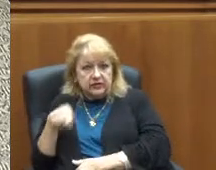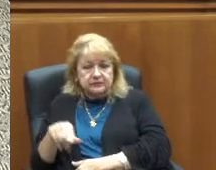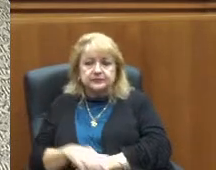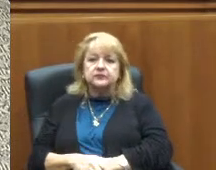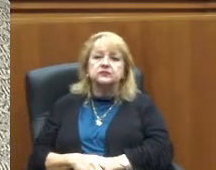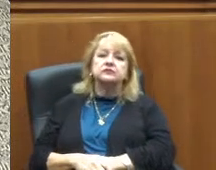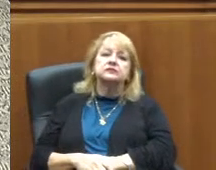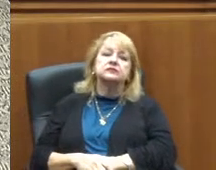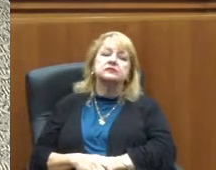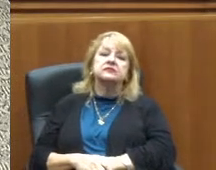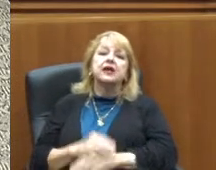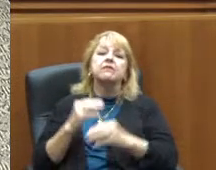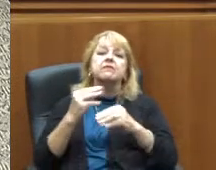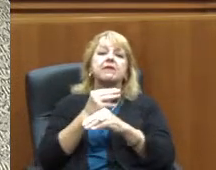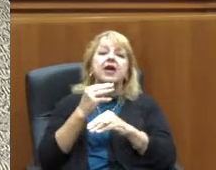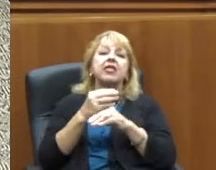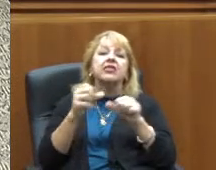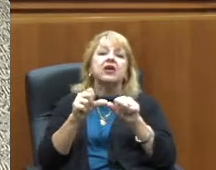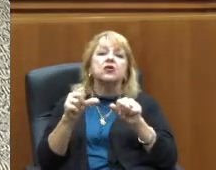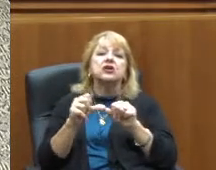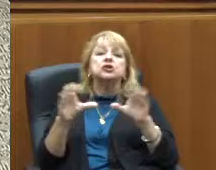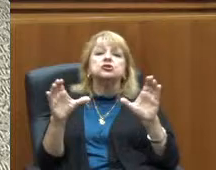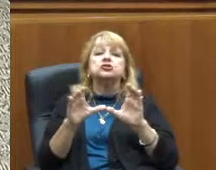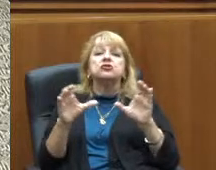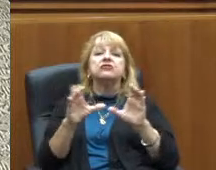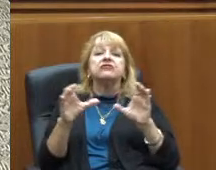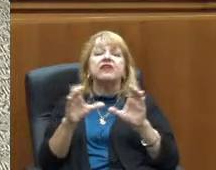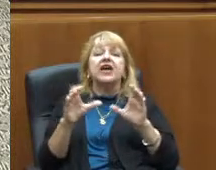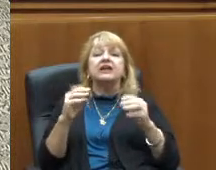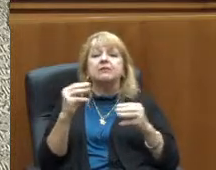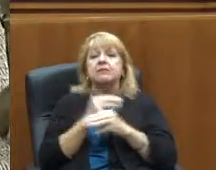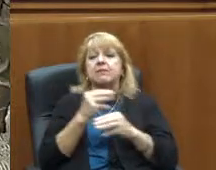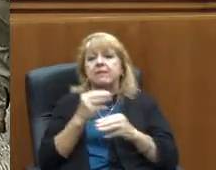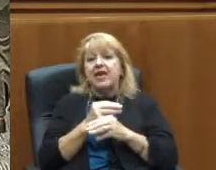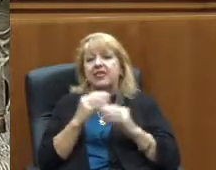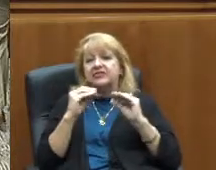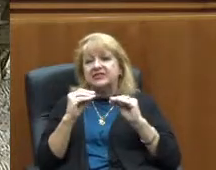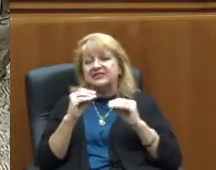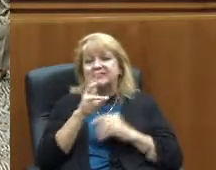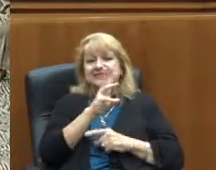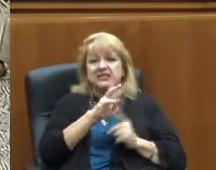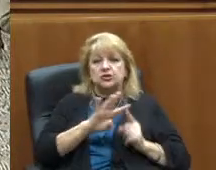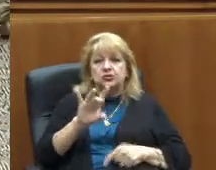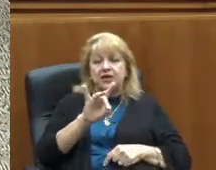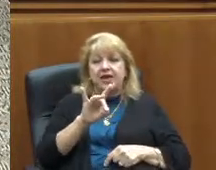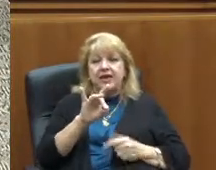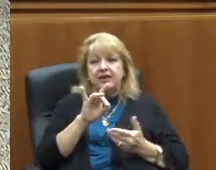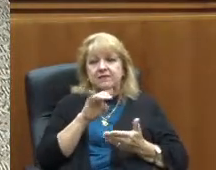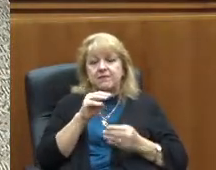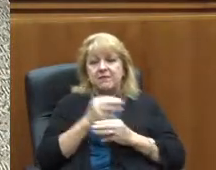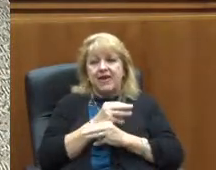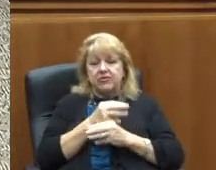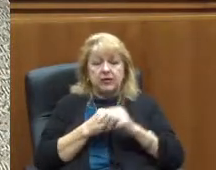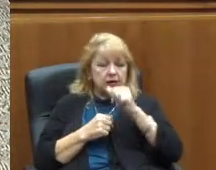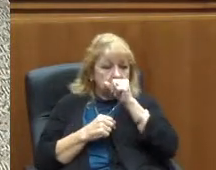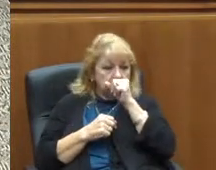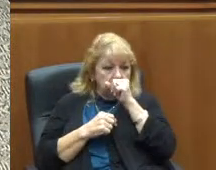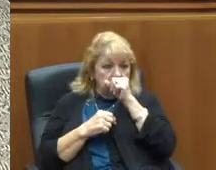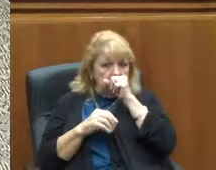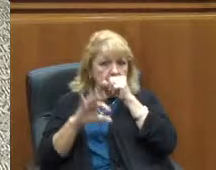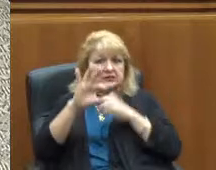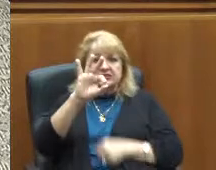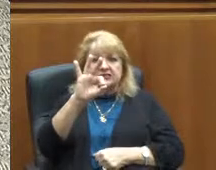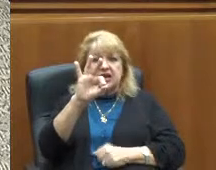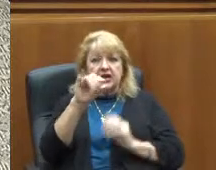our math area, certified math teachers of record teaching grades 6 through 8 math essentials, 9th grade